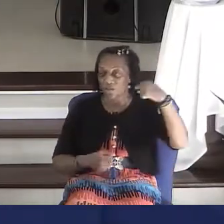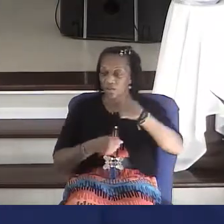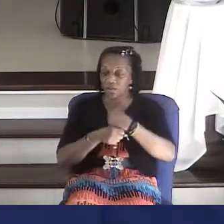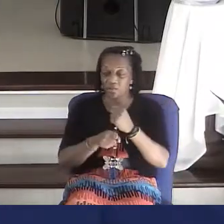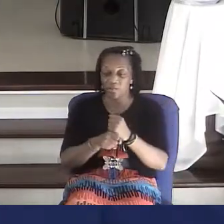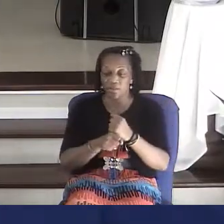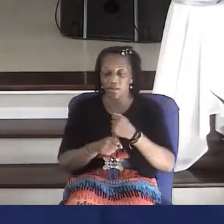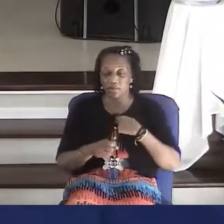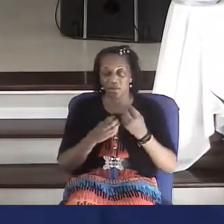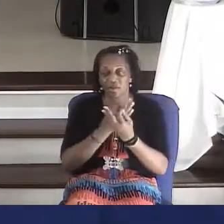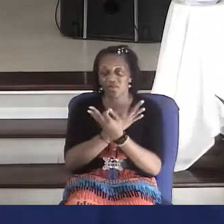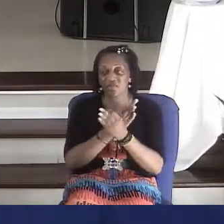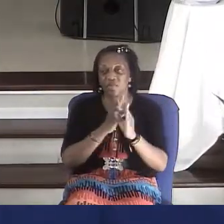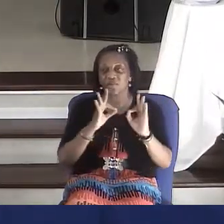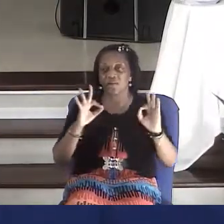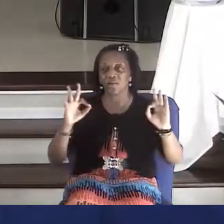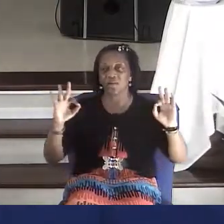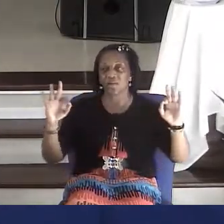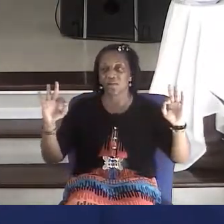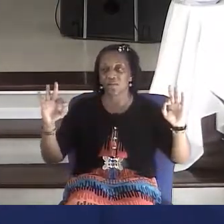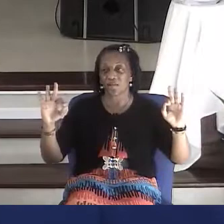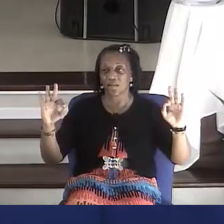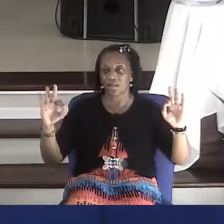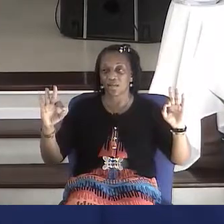you've set me free.